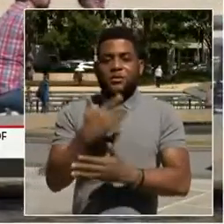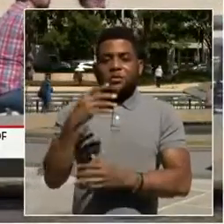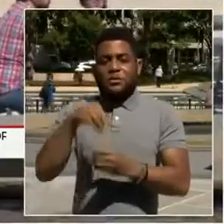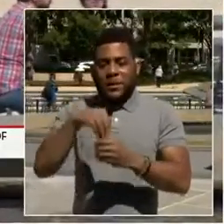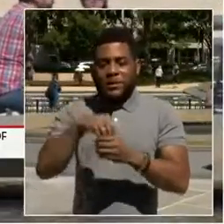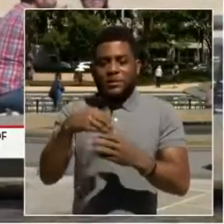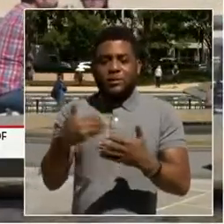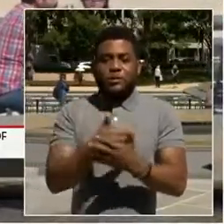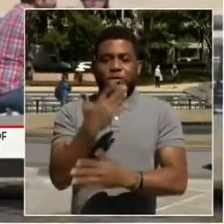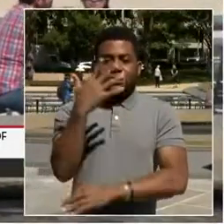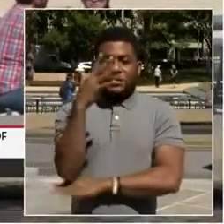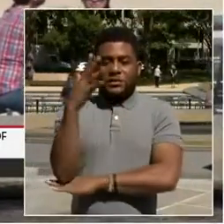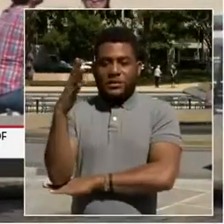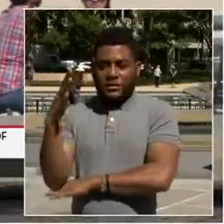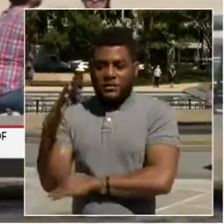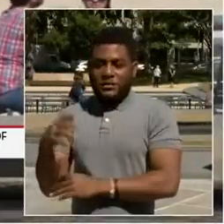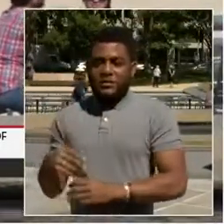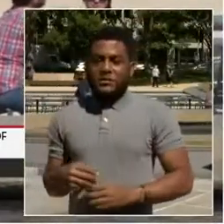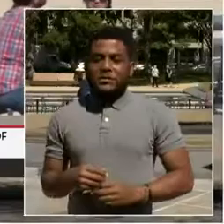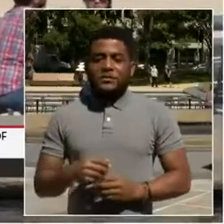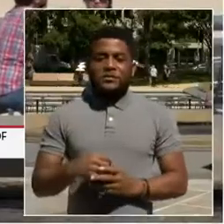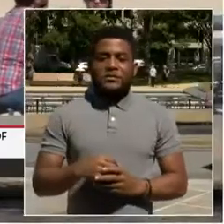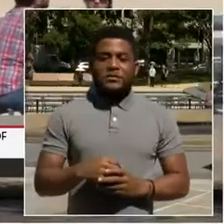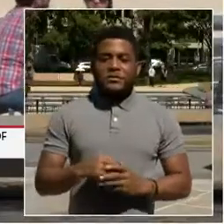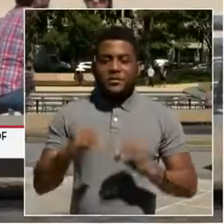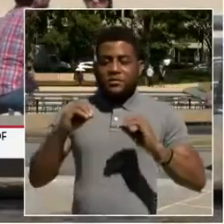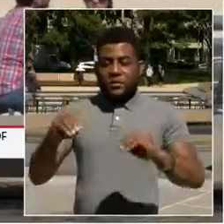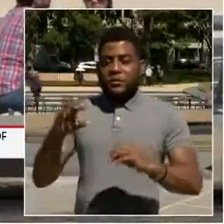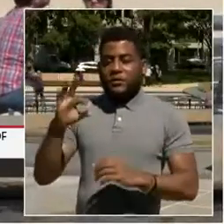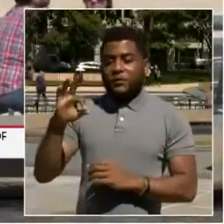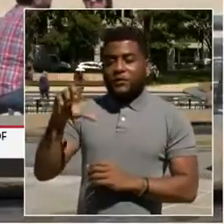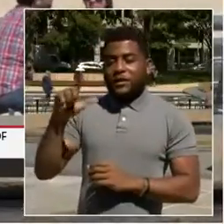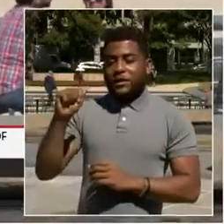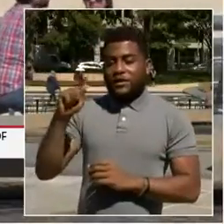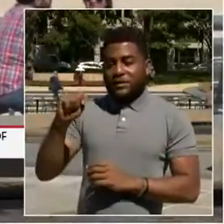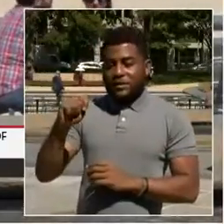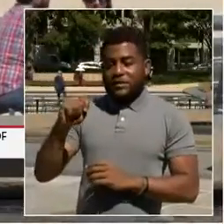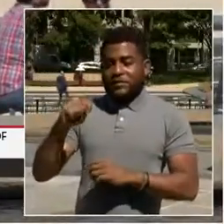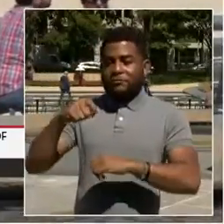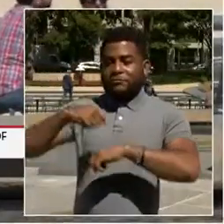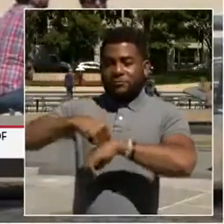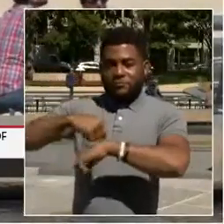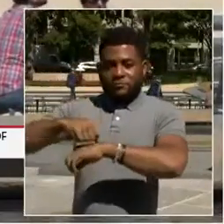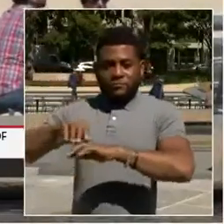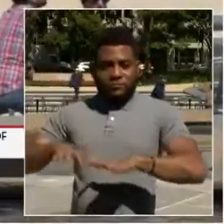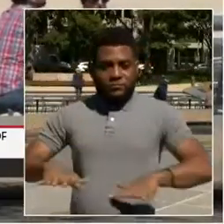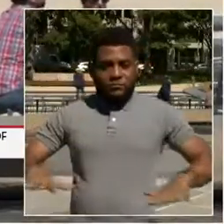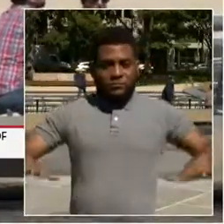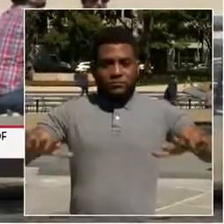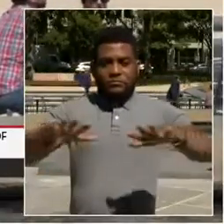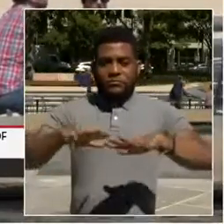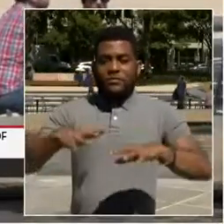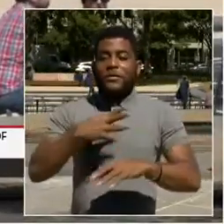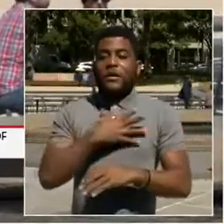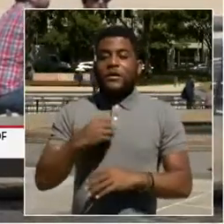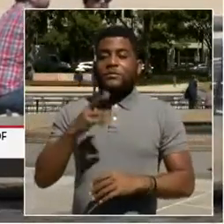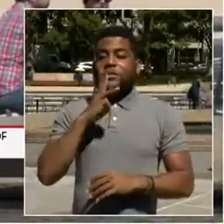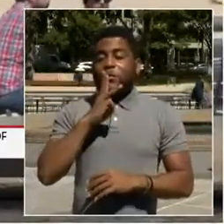paved flagstone plaza, and an oval fountain.